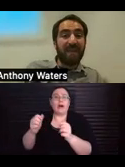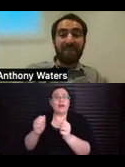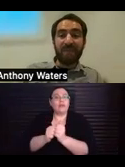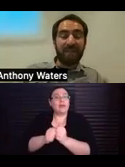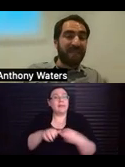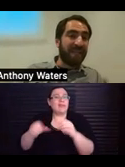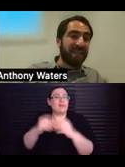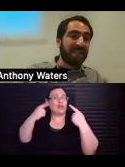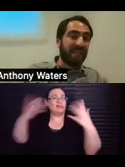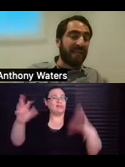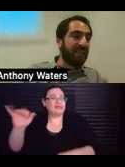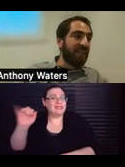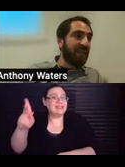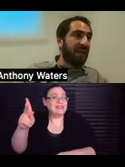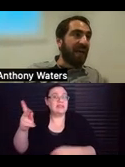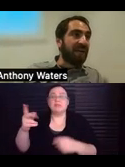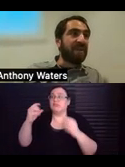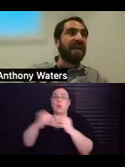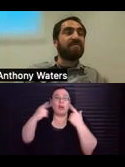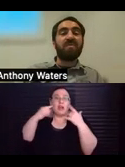High-risk behaviors can be things like